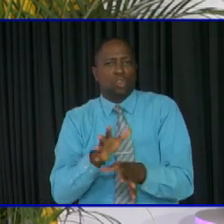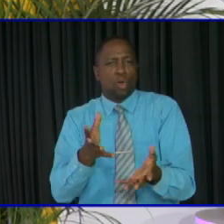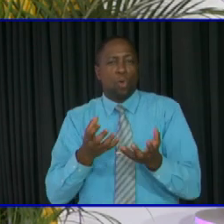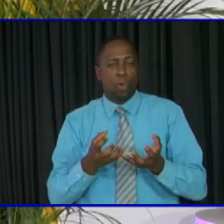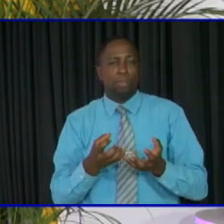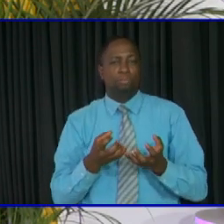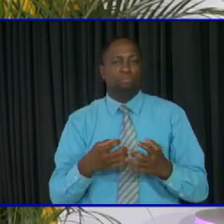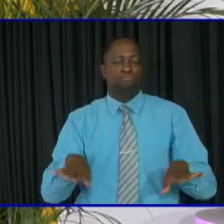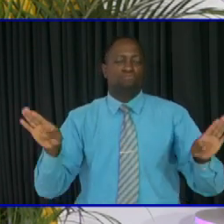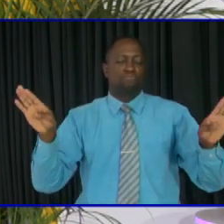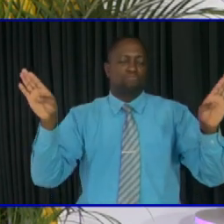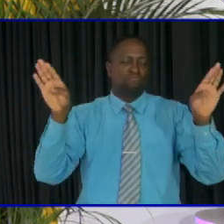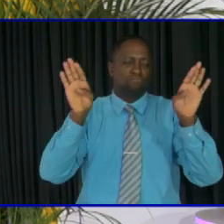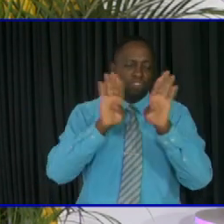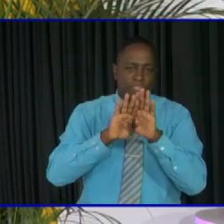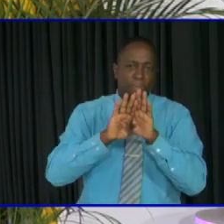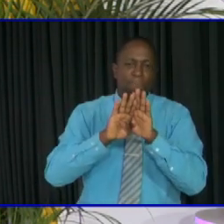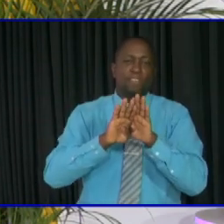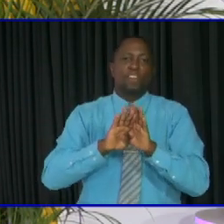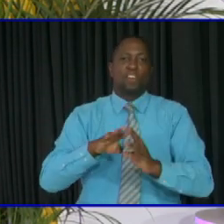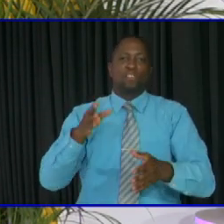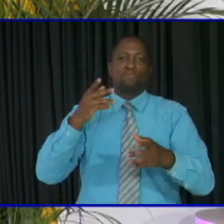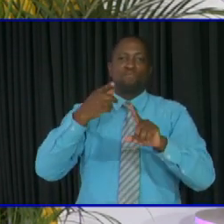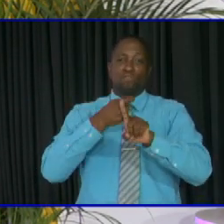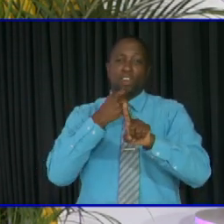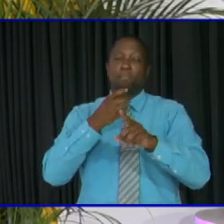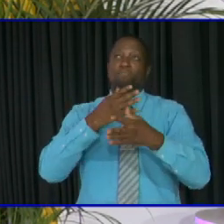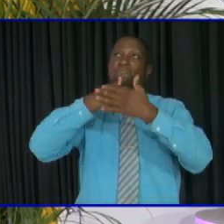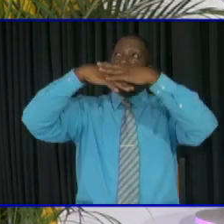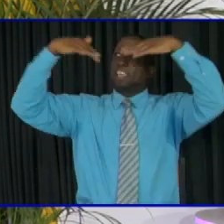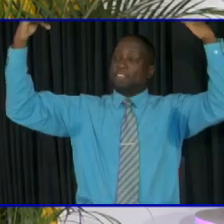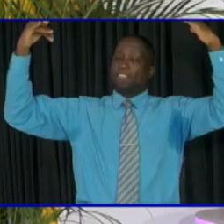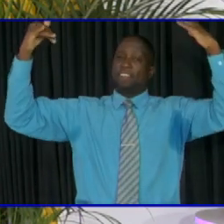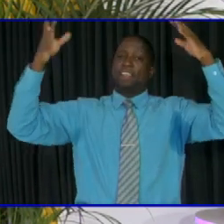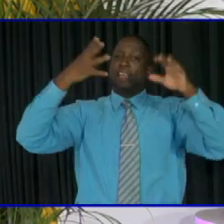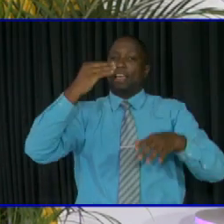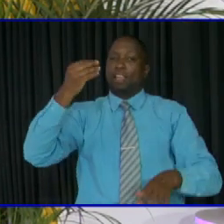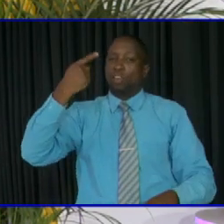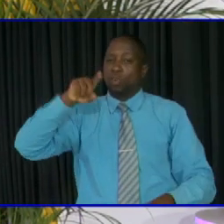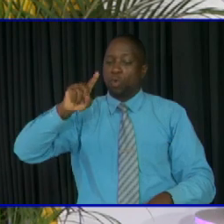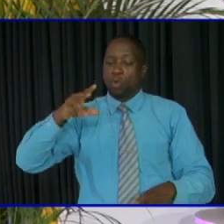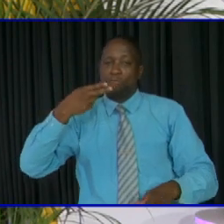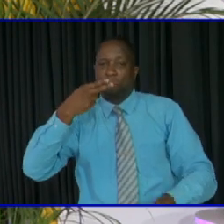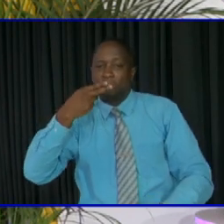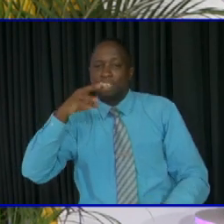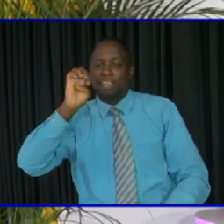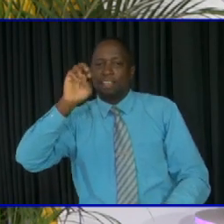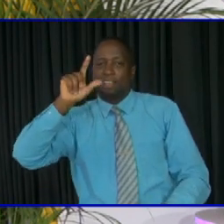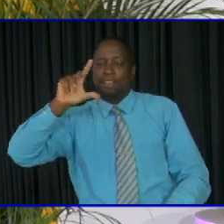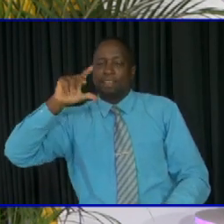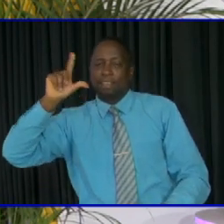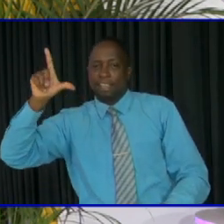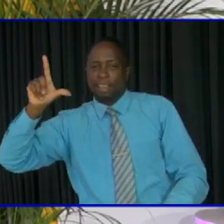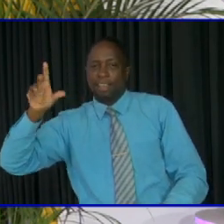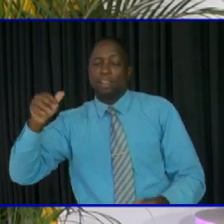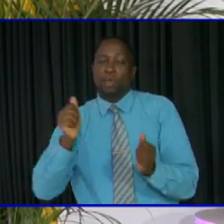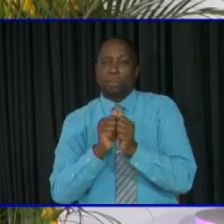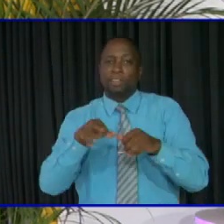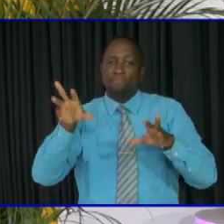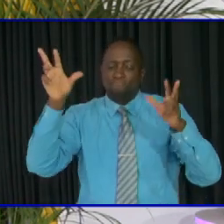You don't want to banish in hell with the devil and his angels. You don't want to lose your way.